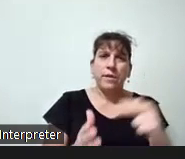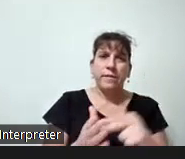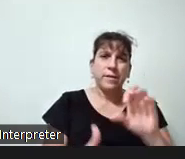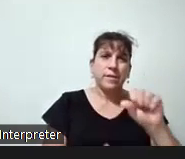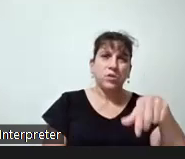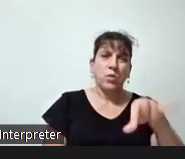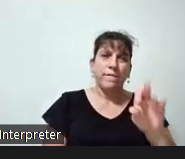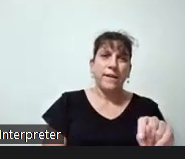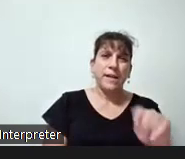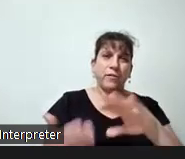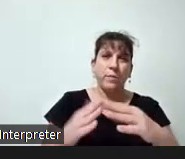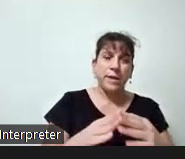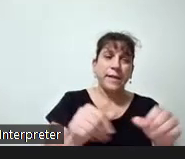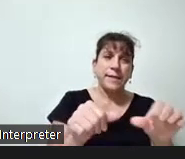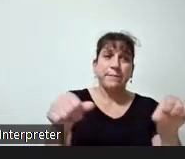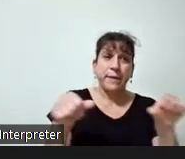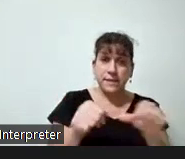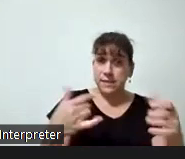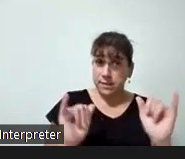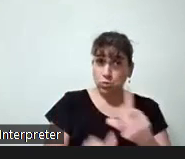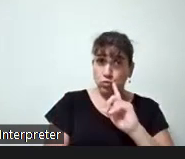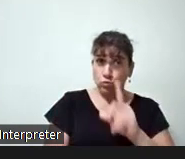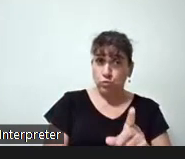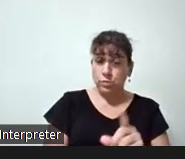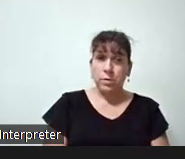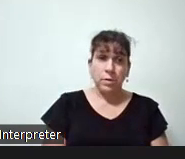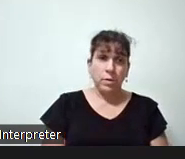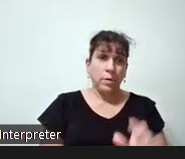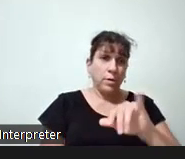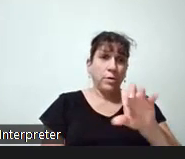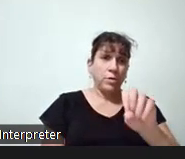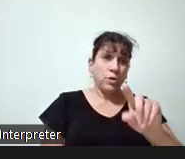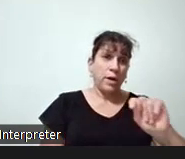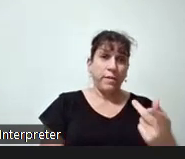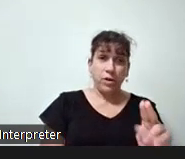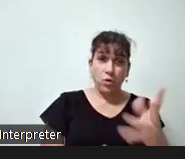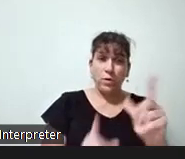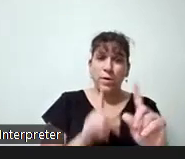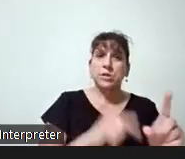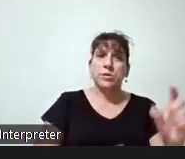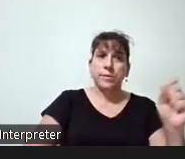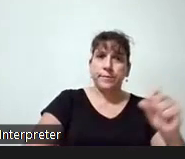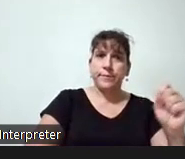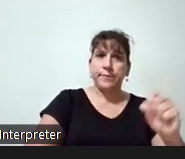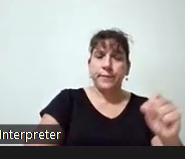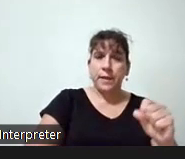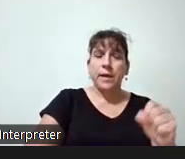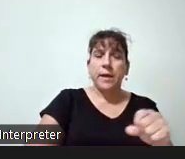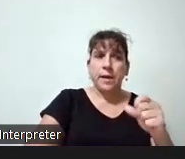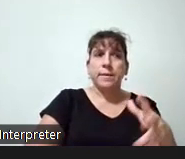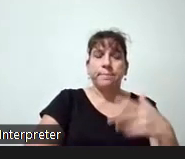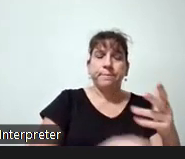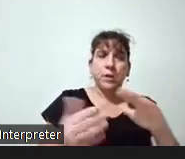of community space. Is that still the case? Jonathan, would you like to touch on this? Yes, actually, the